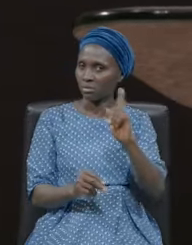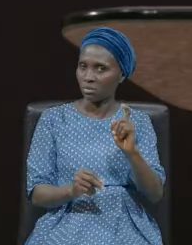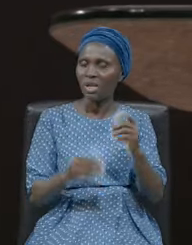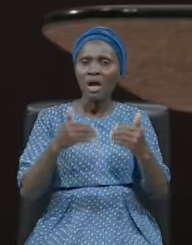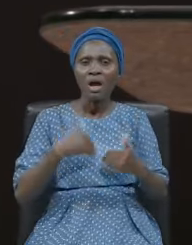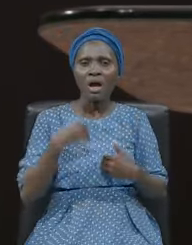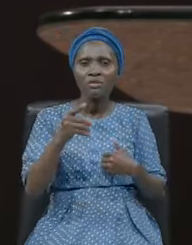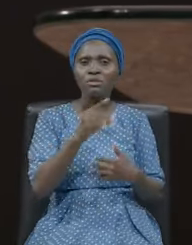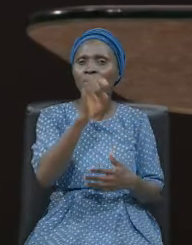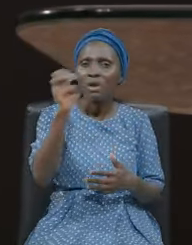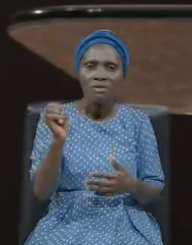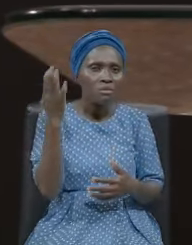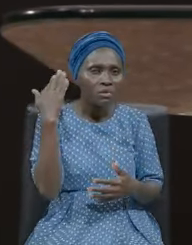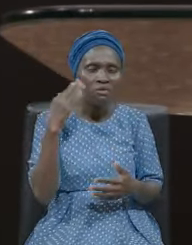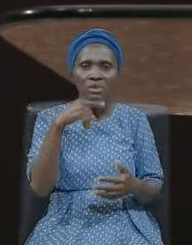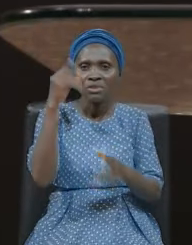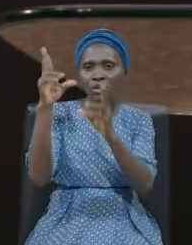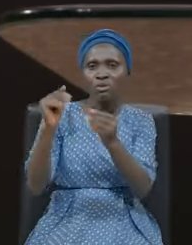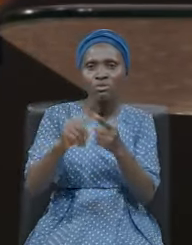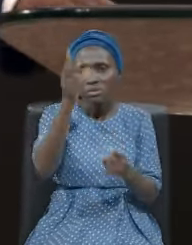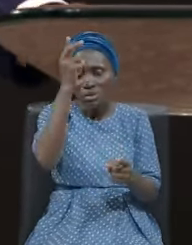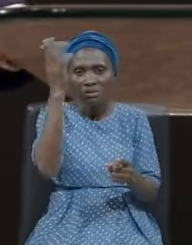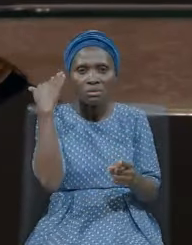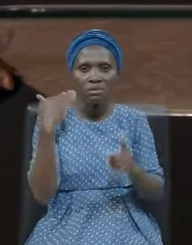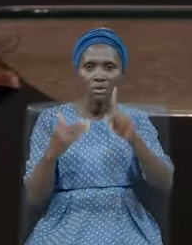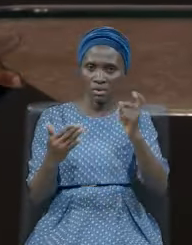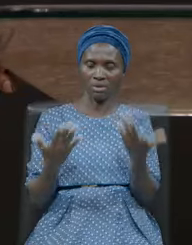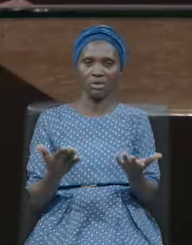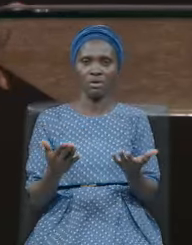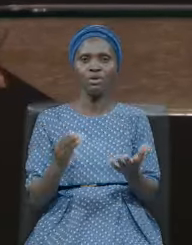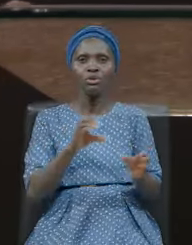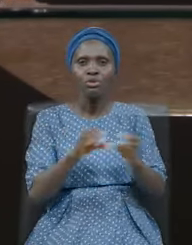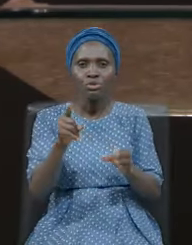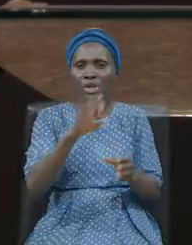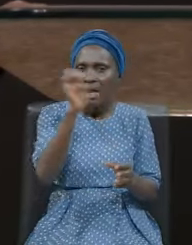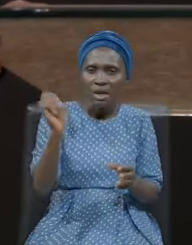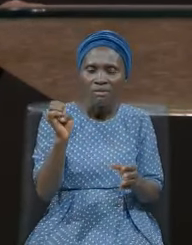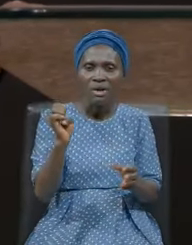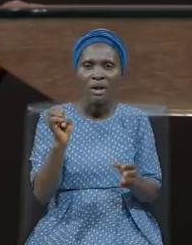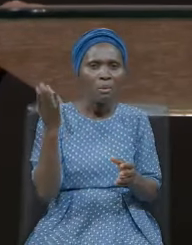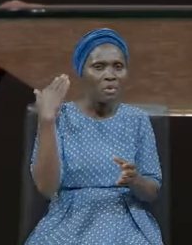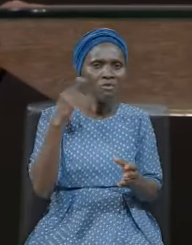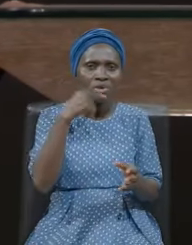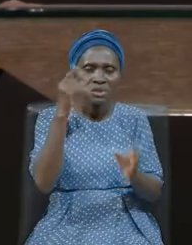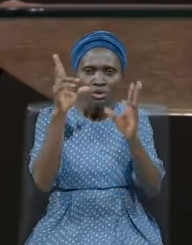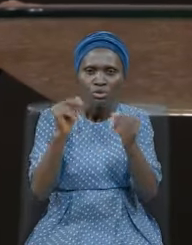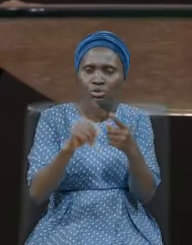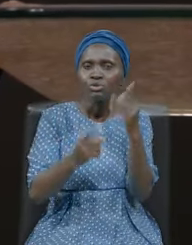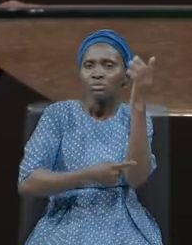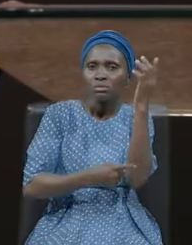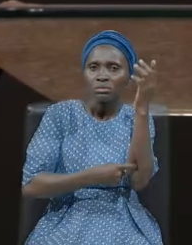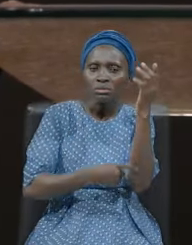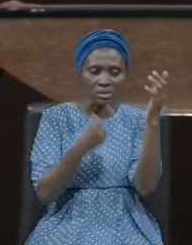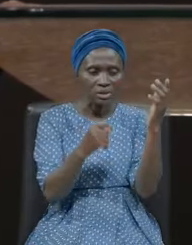have grace, real grace, you'll not say no. Do you ever say no to temptation, to the